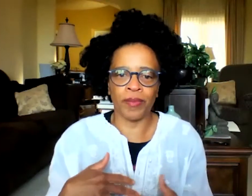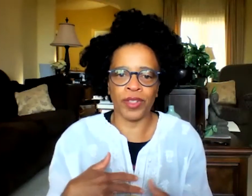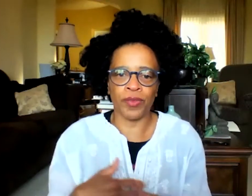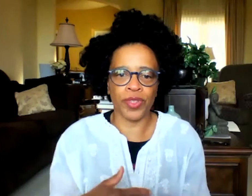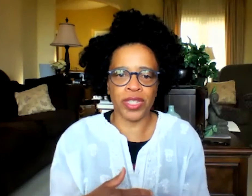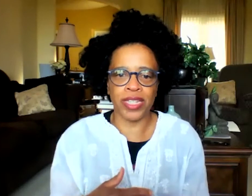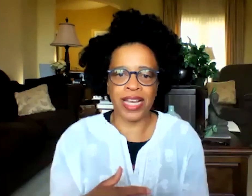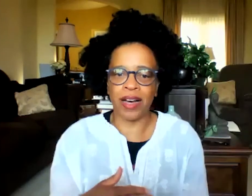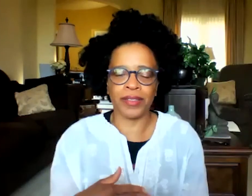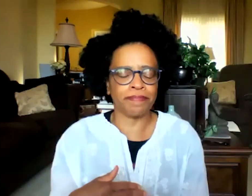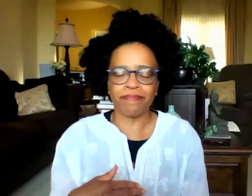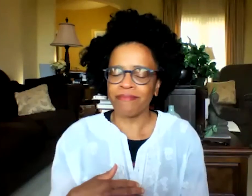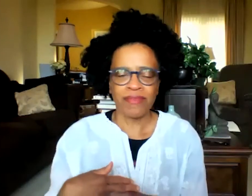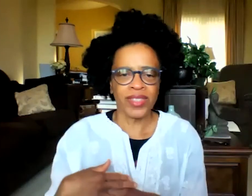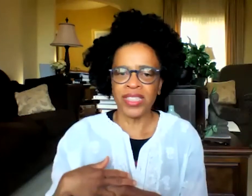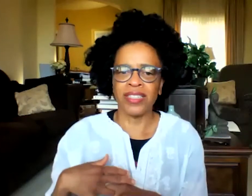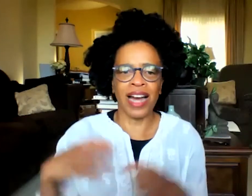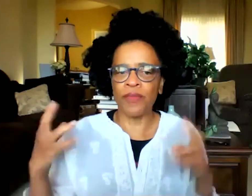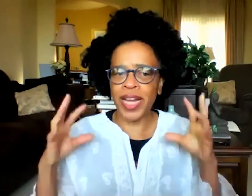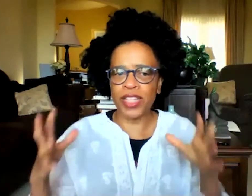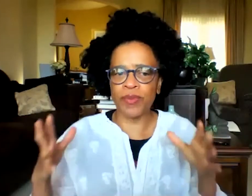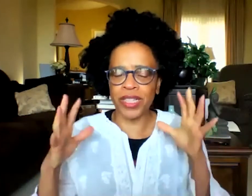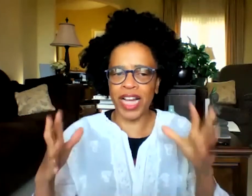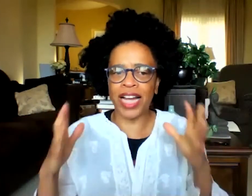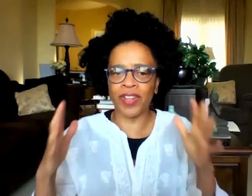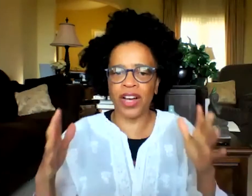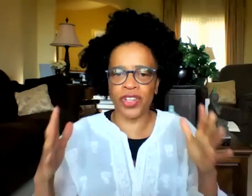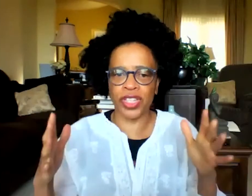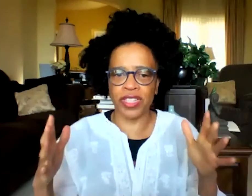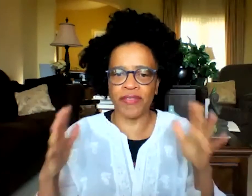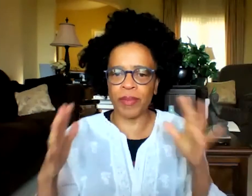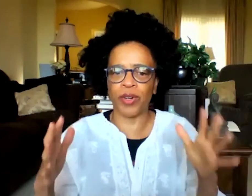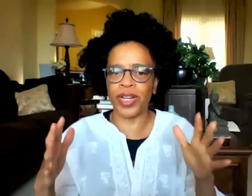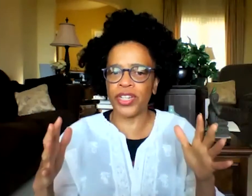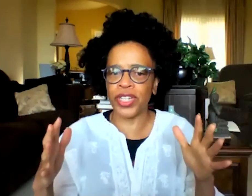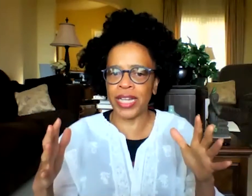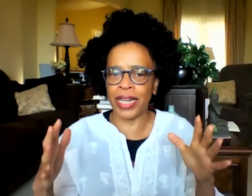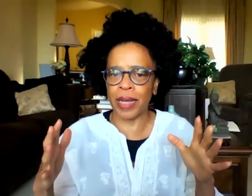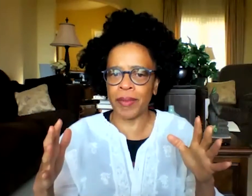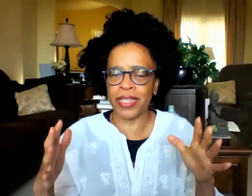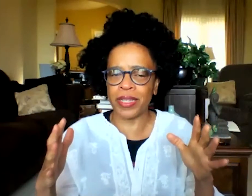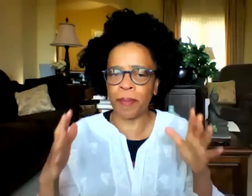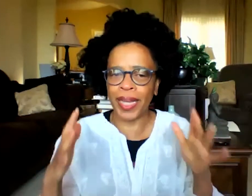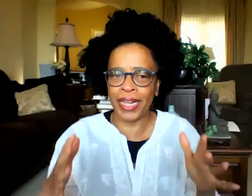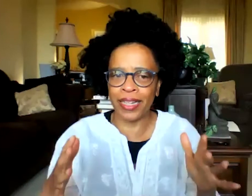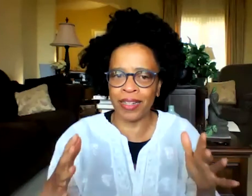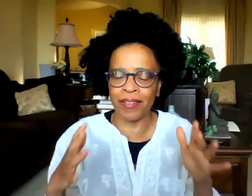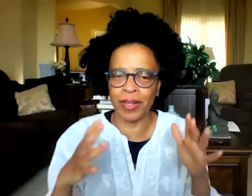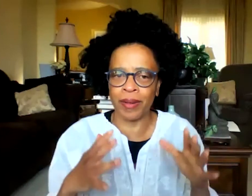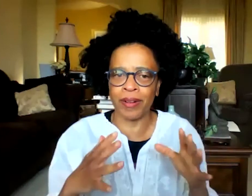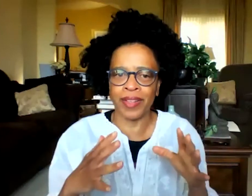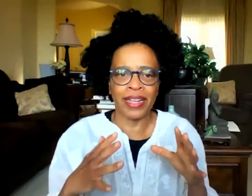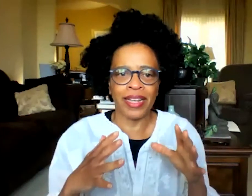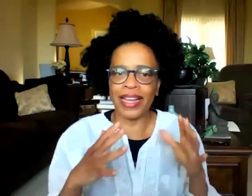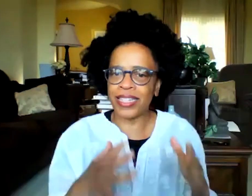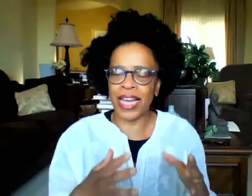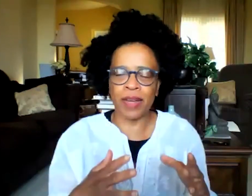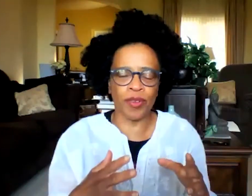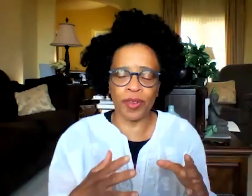African-American woman with roots in the South, not raised with a lot of consciousness of immigration dynamics and the pain